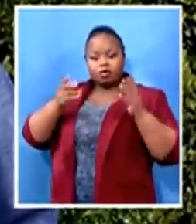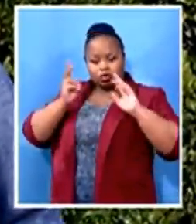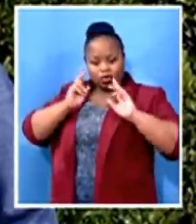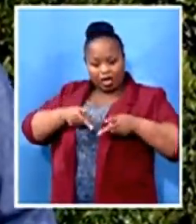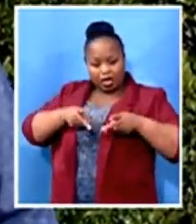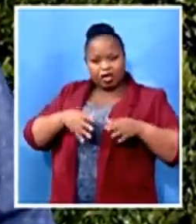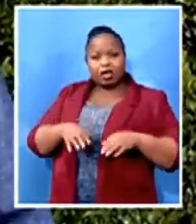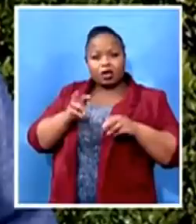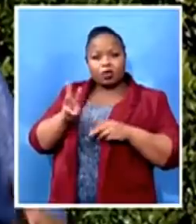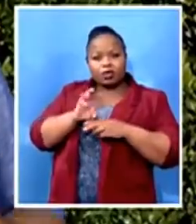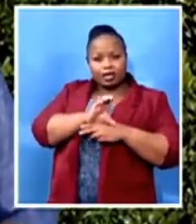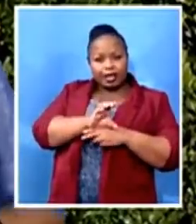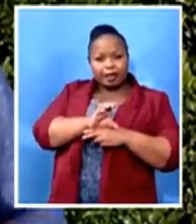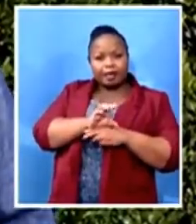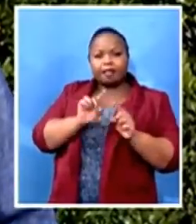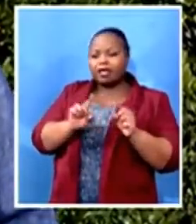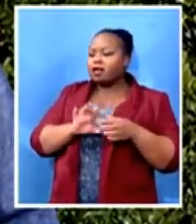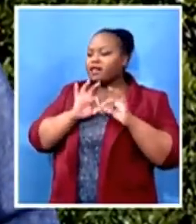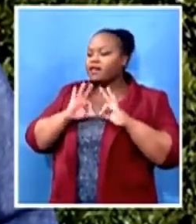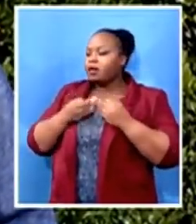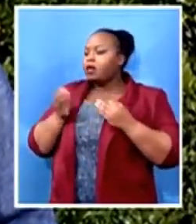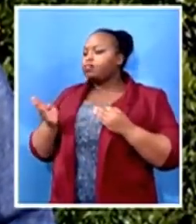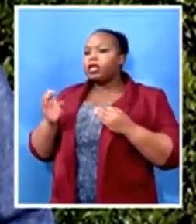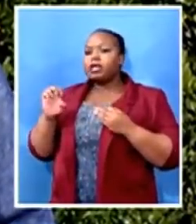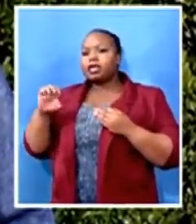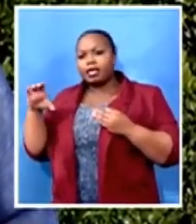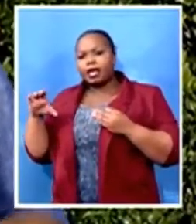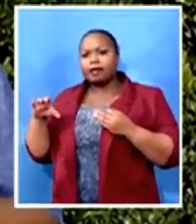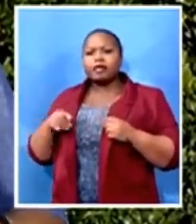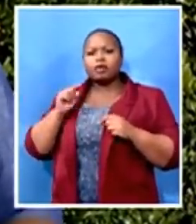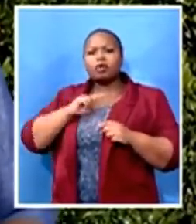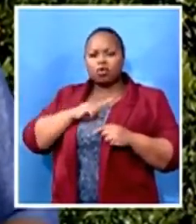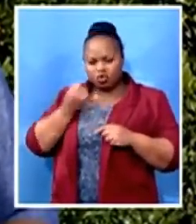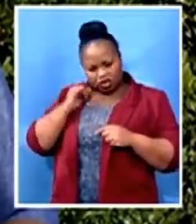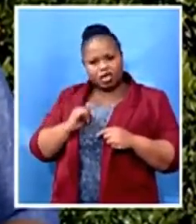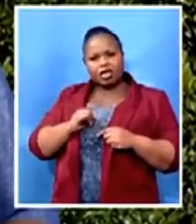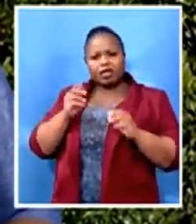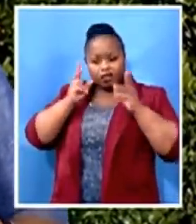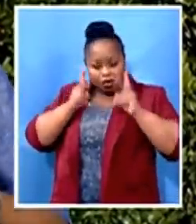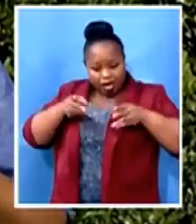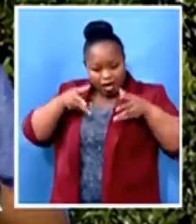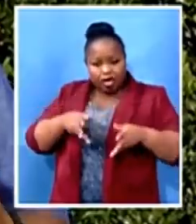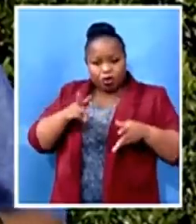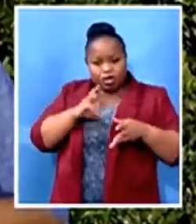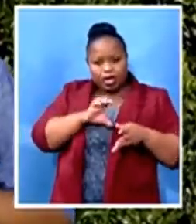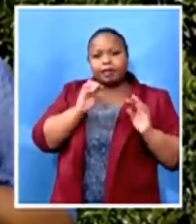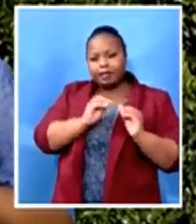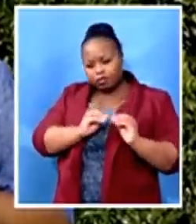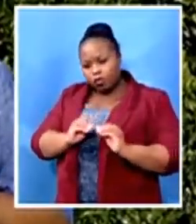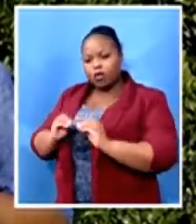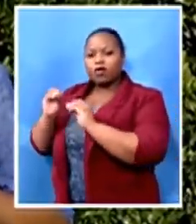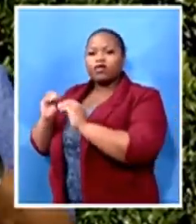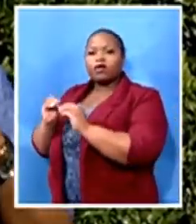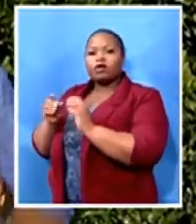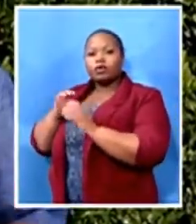we've got families in Western Cape. People will still be buried where they want to be buried, but the issue must be regulated. And the national